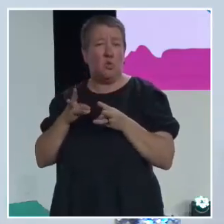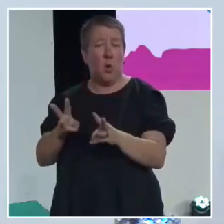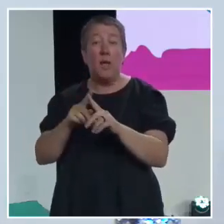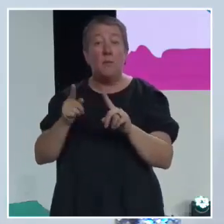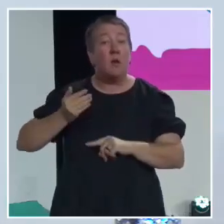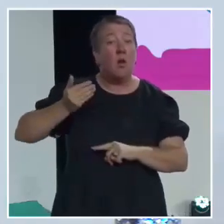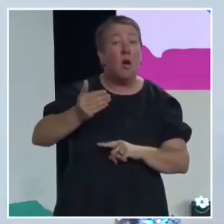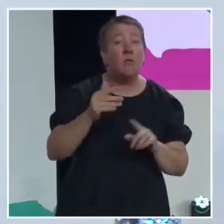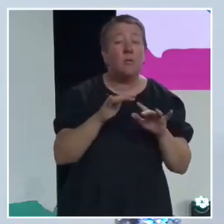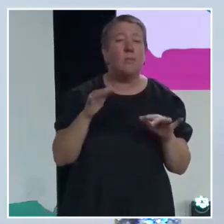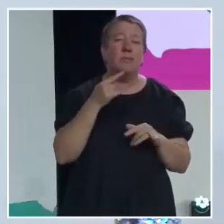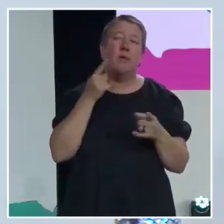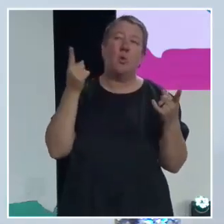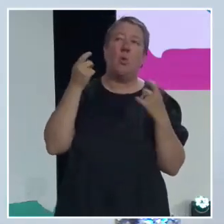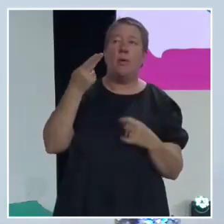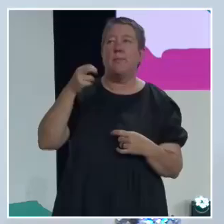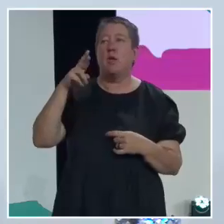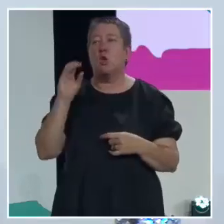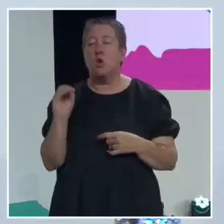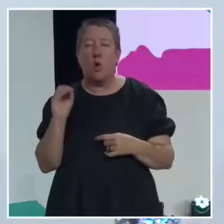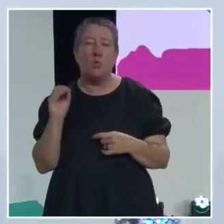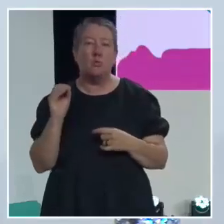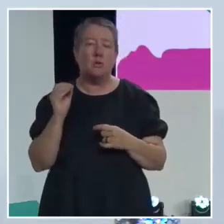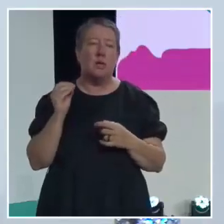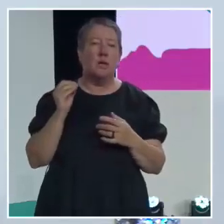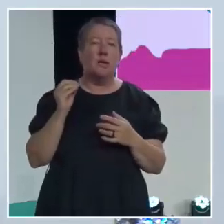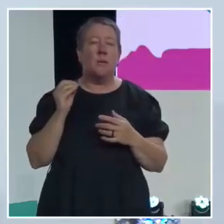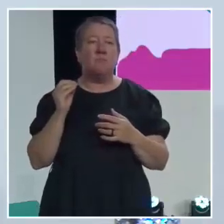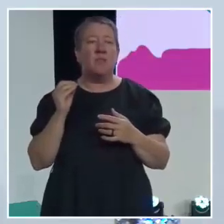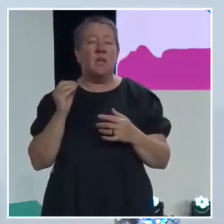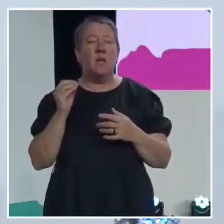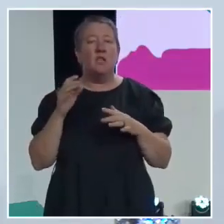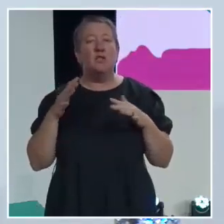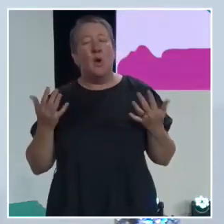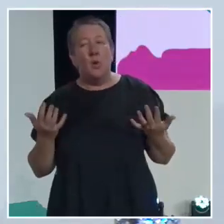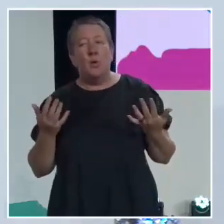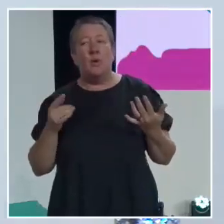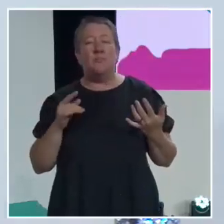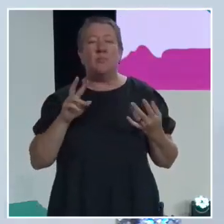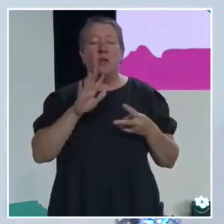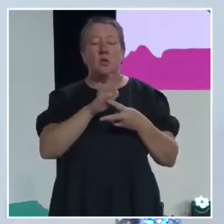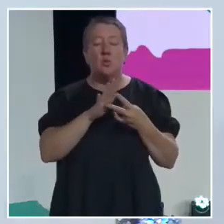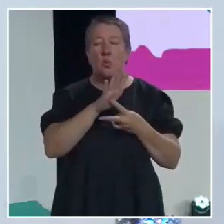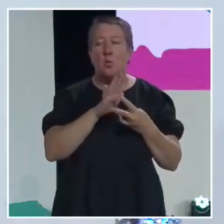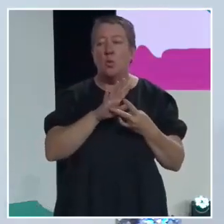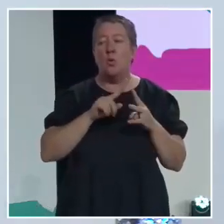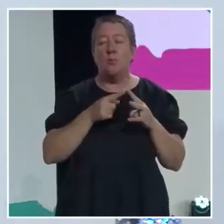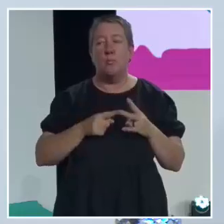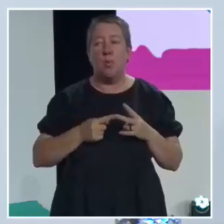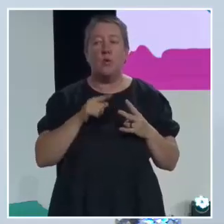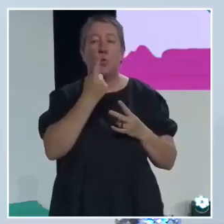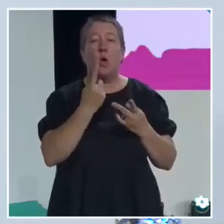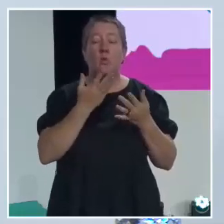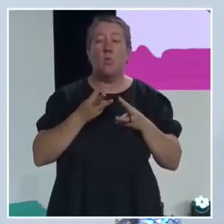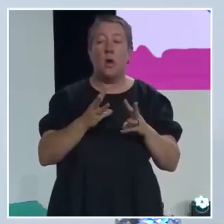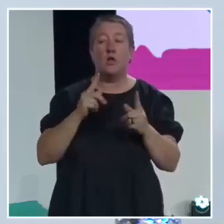often heroes, notwithstanding the doggy, I'm not sure how to pronounce that. Anyway, so 2 key points here. One way to change that, and it's